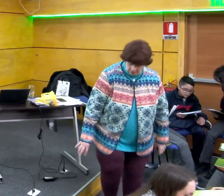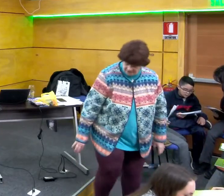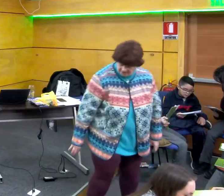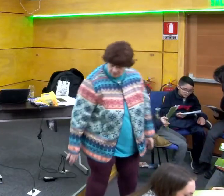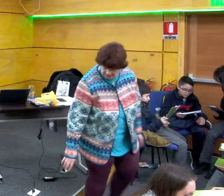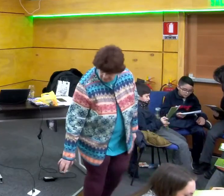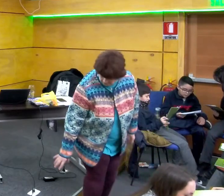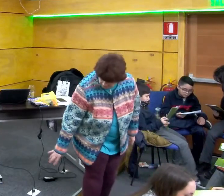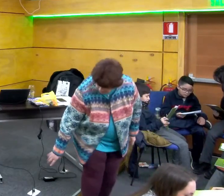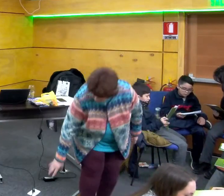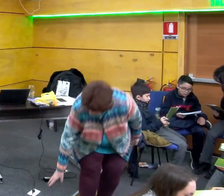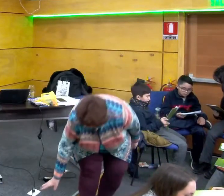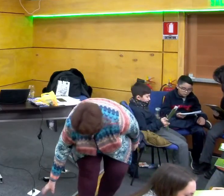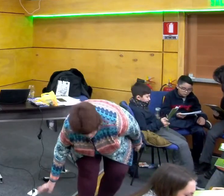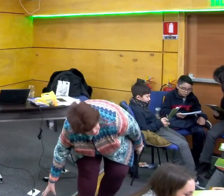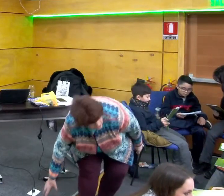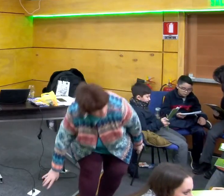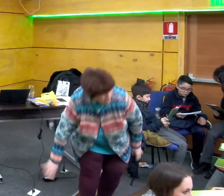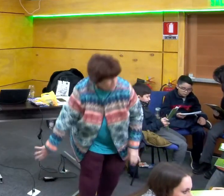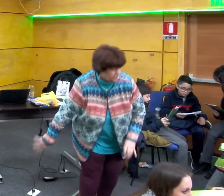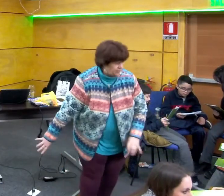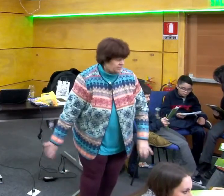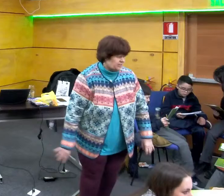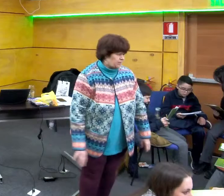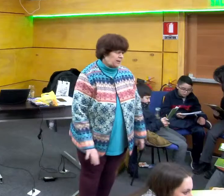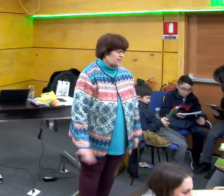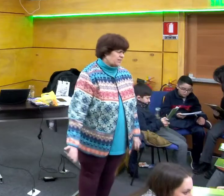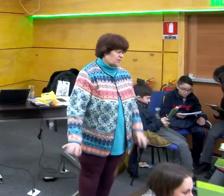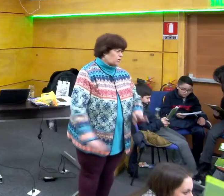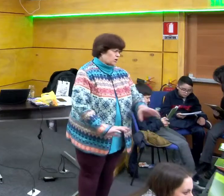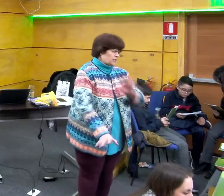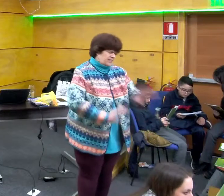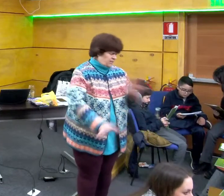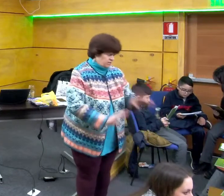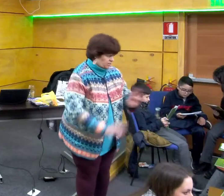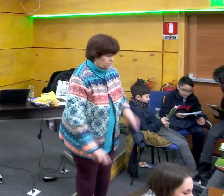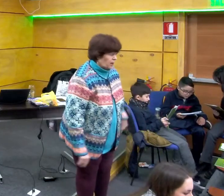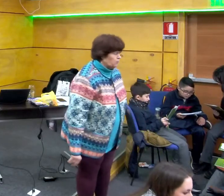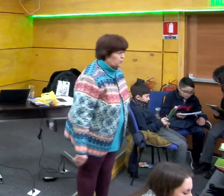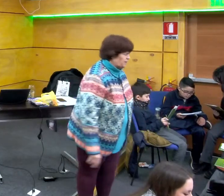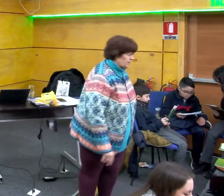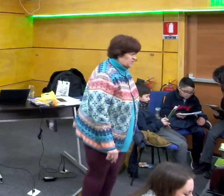No, we want to stand right here because here, step on the cord.